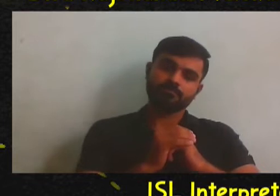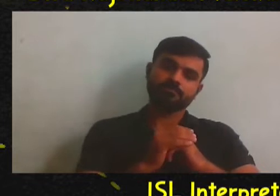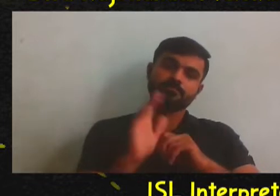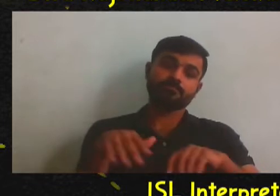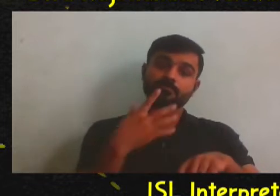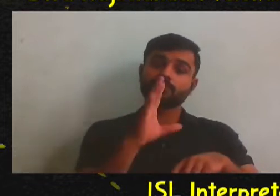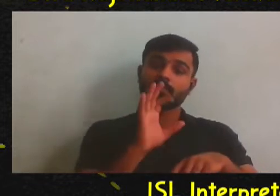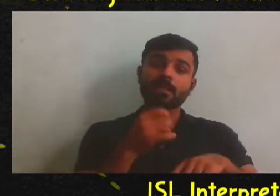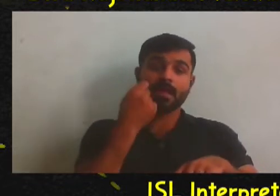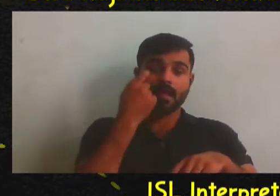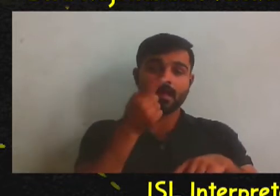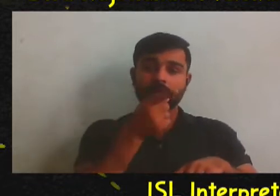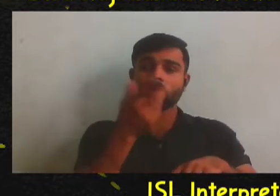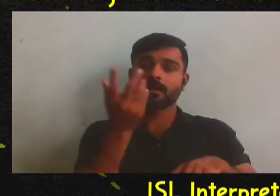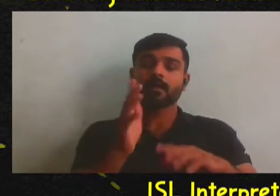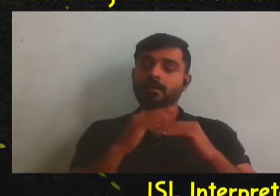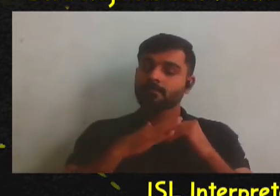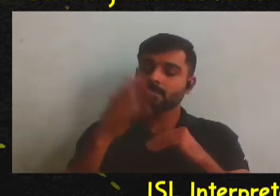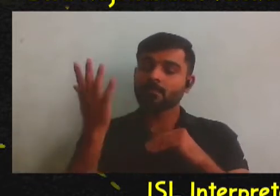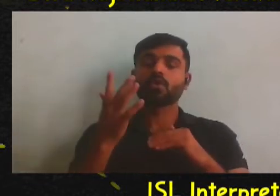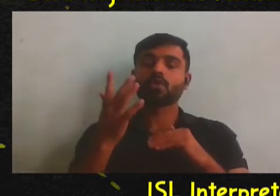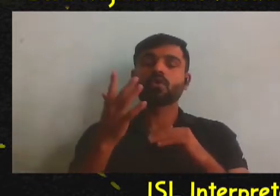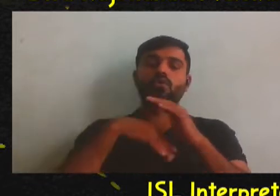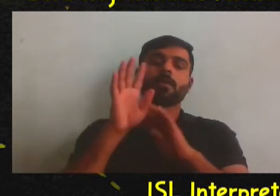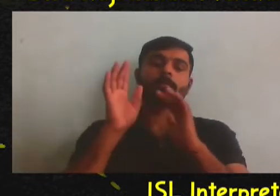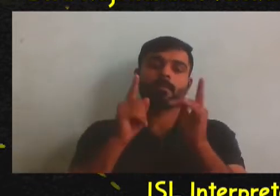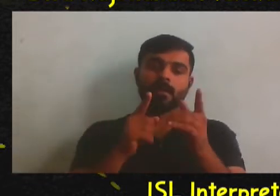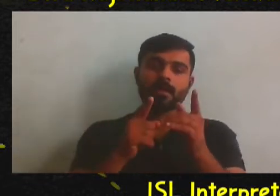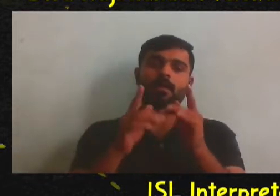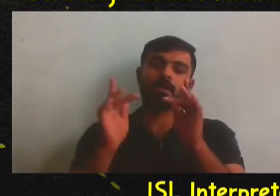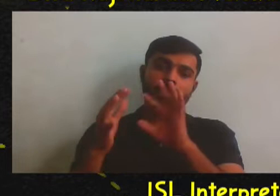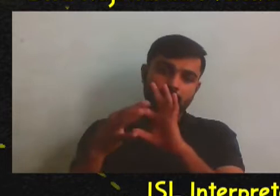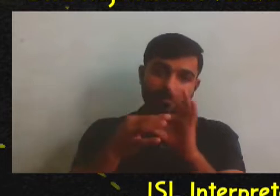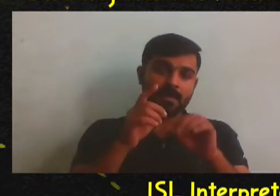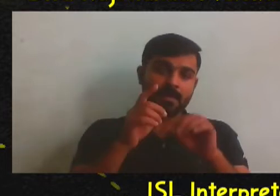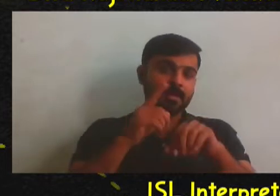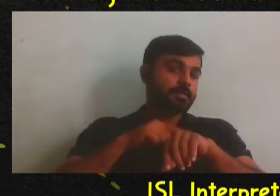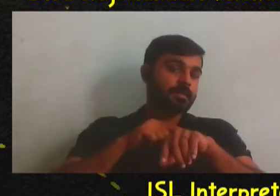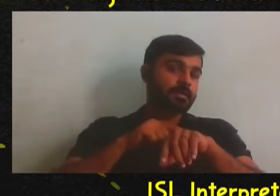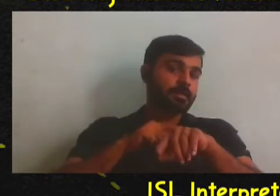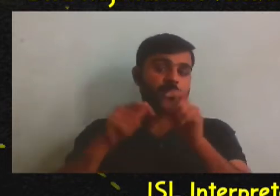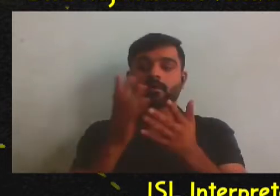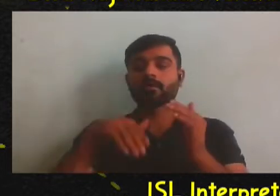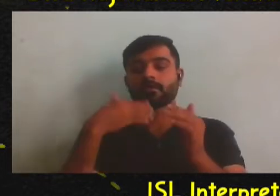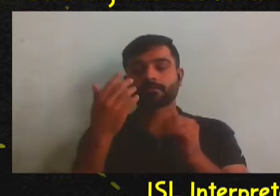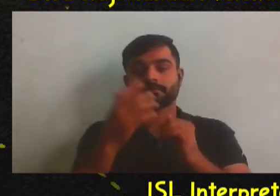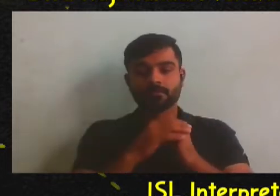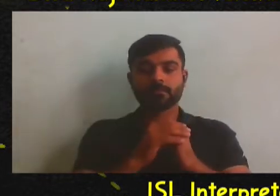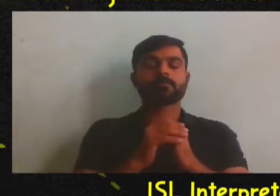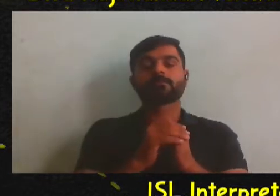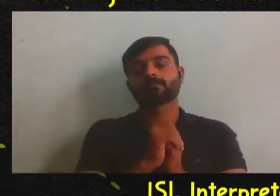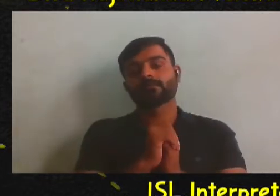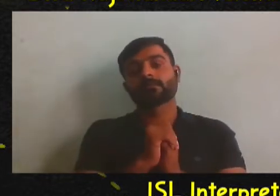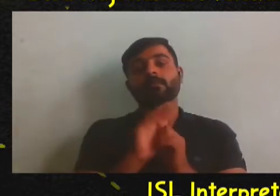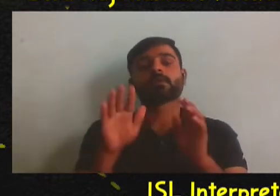really understand what is it, what are the highest volume of searches around intimate moments for people. And in the next slide with the